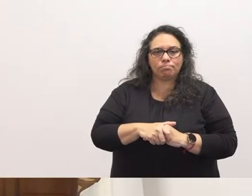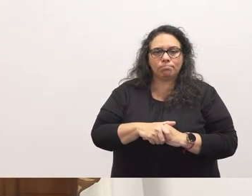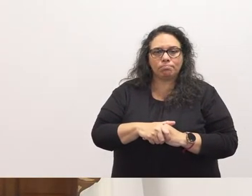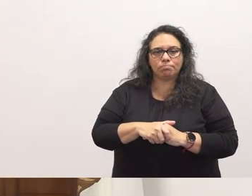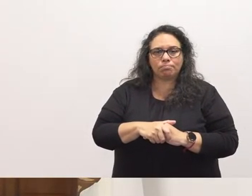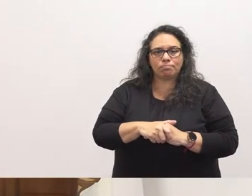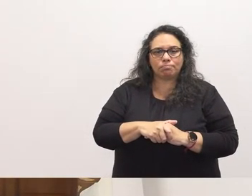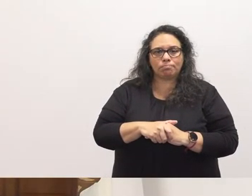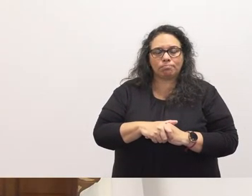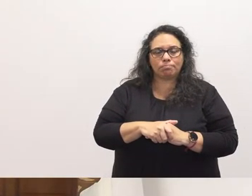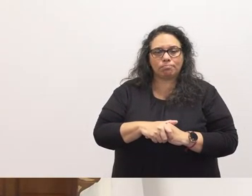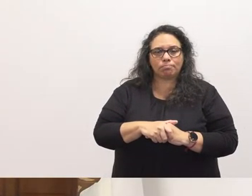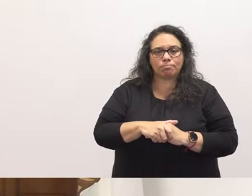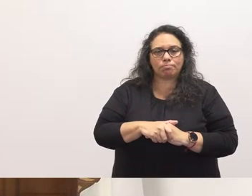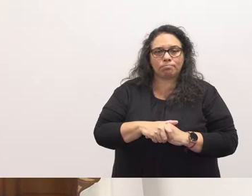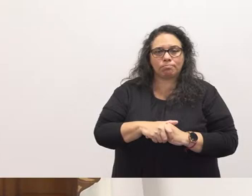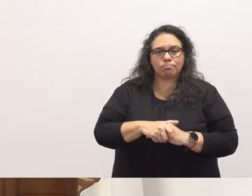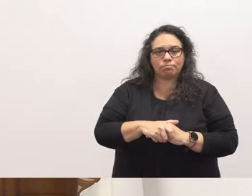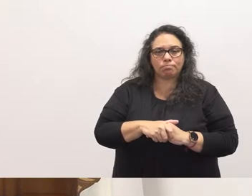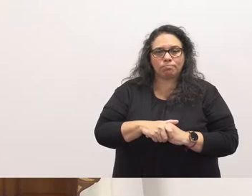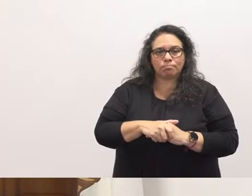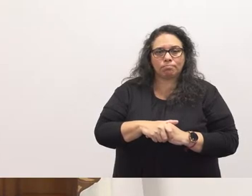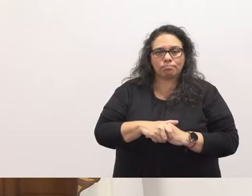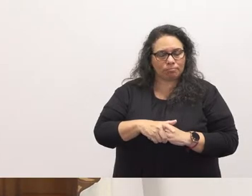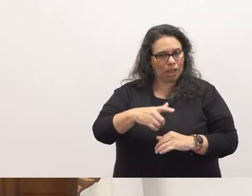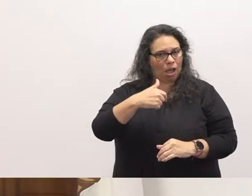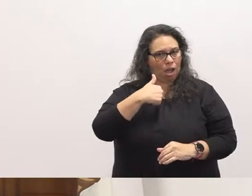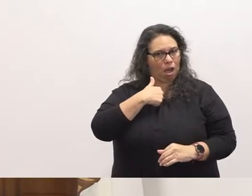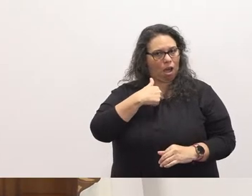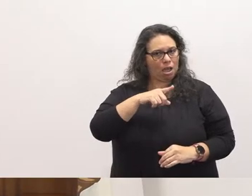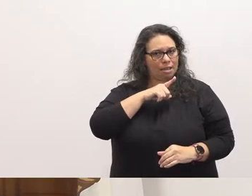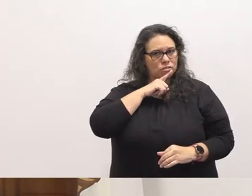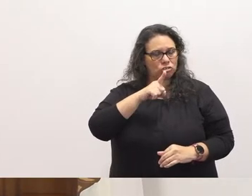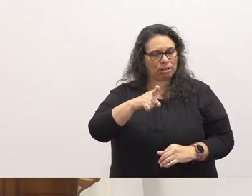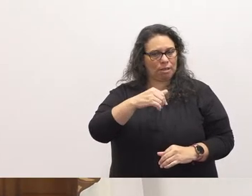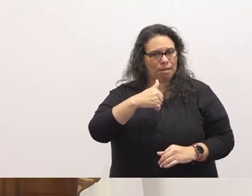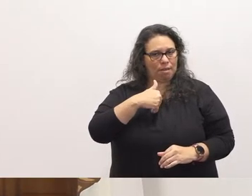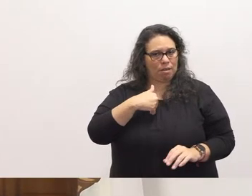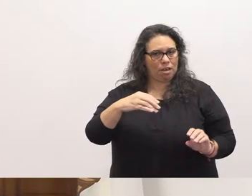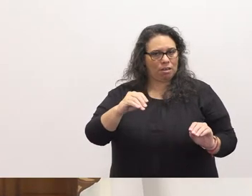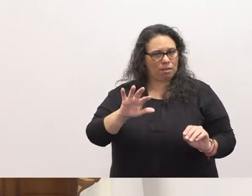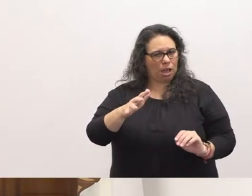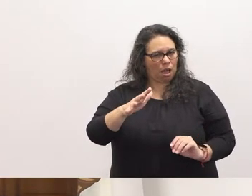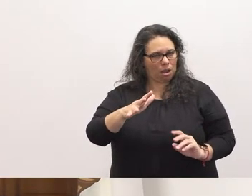I actually have kind of a clarification